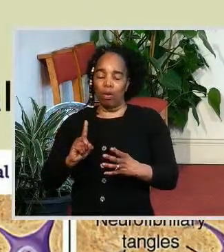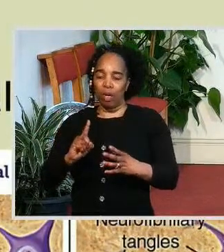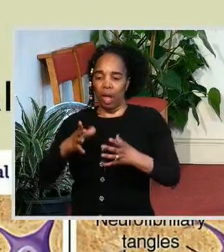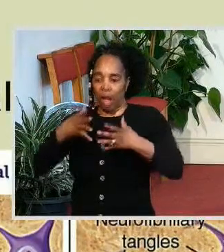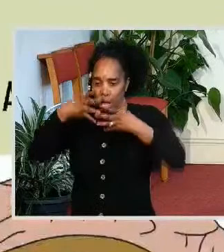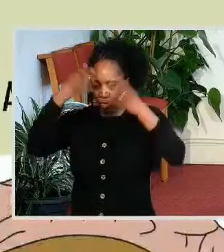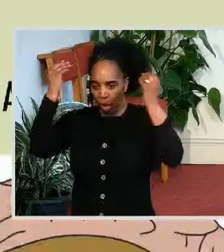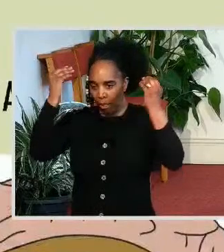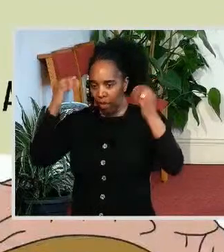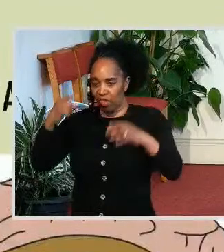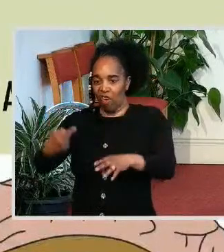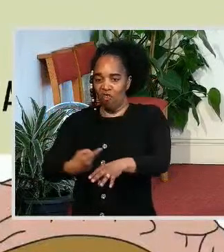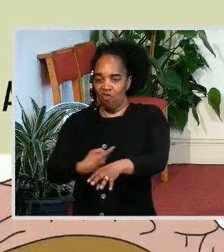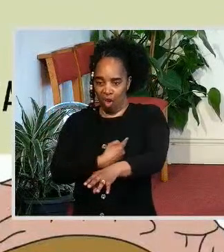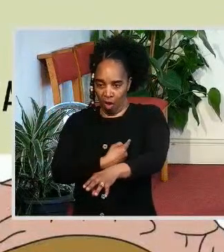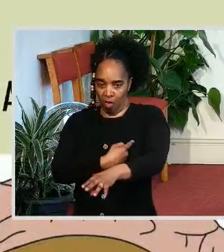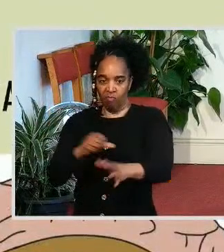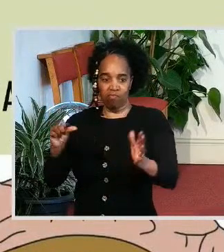conditions.